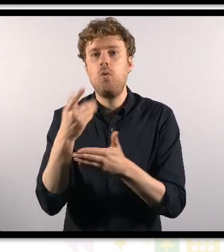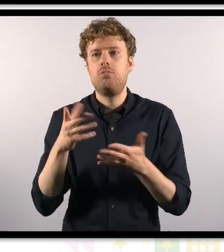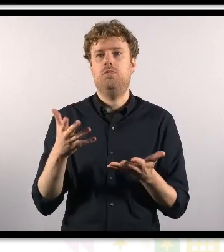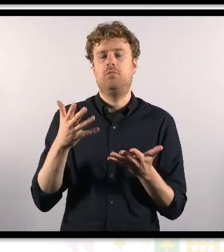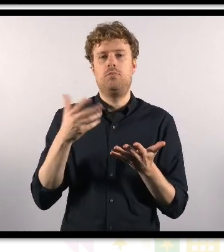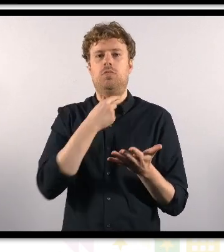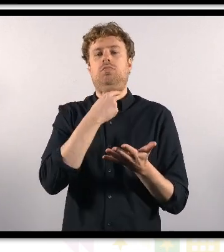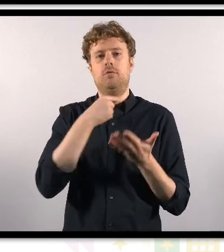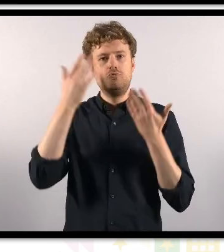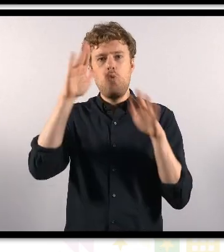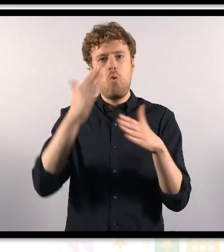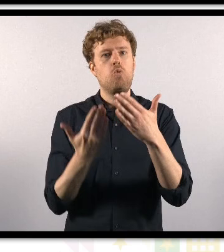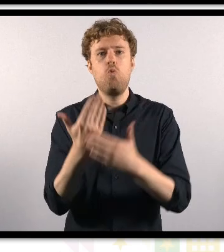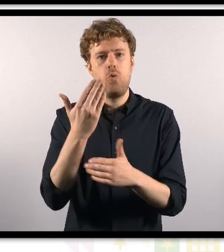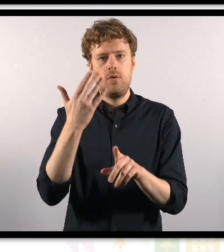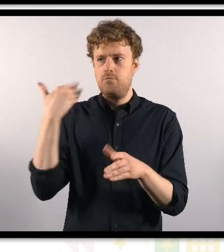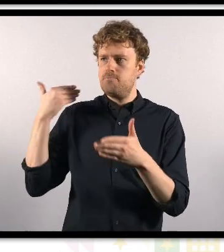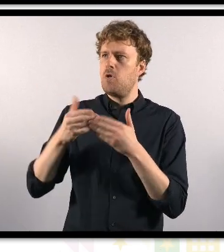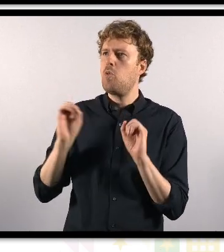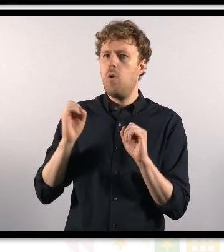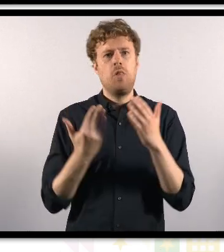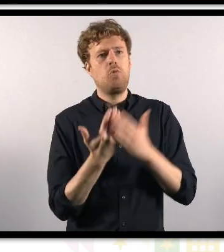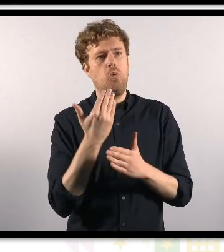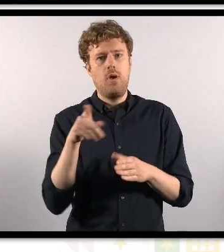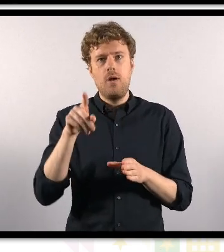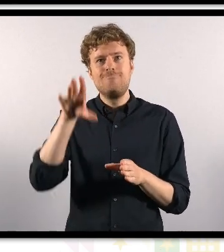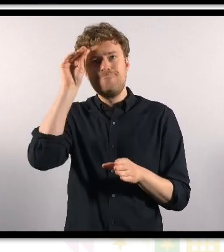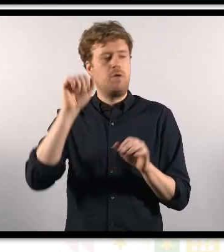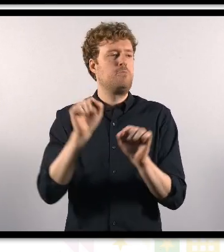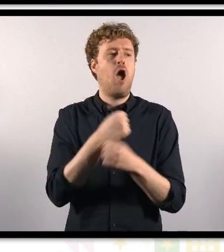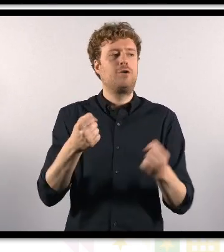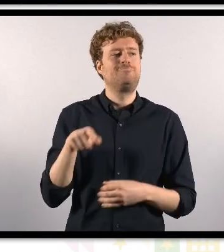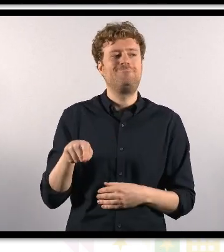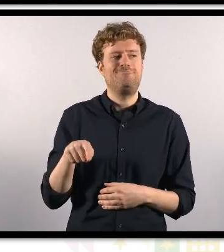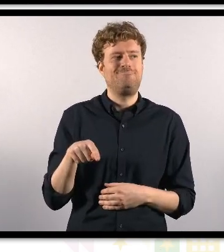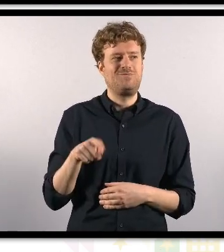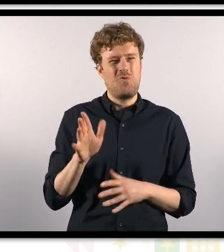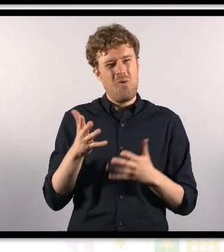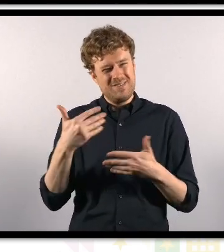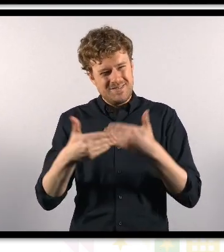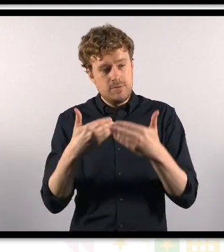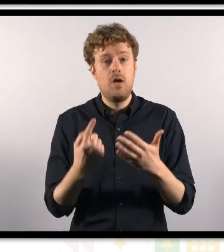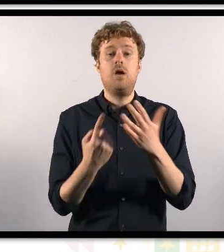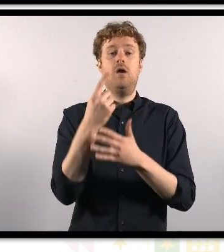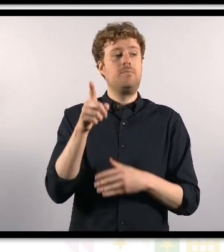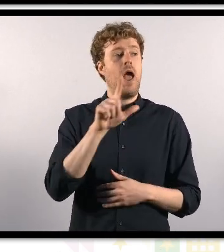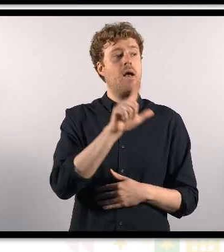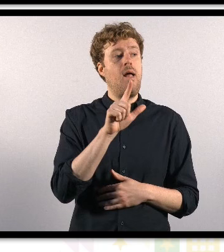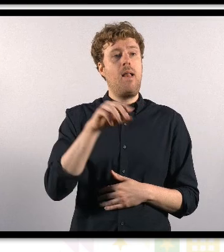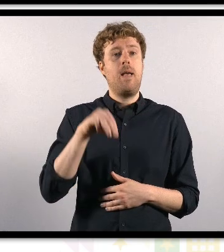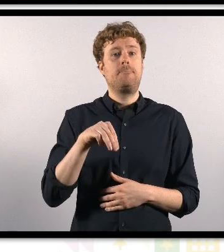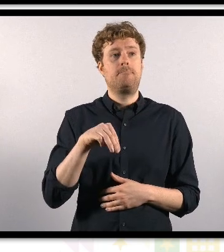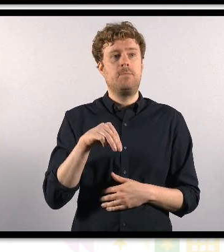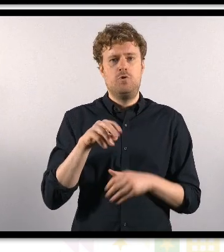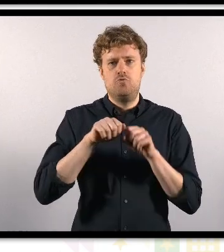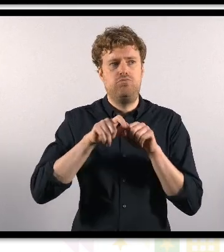do something on top of it. And they can respond like humans, which was fascinating to all of us. We have played with ChatGPT.